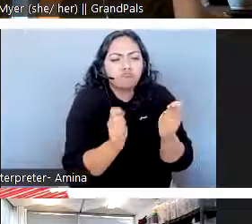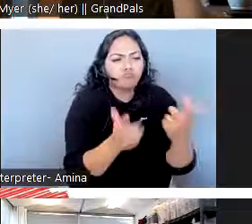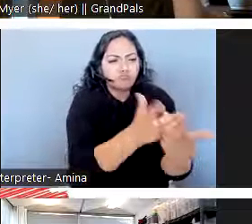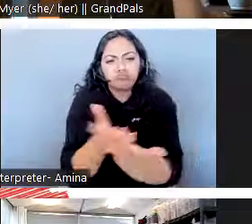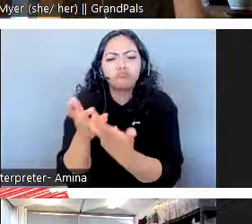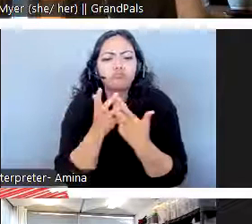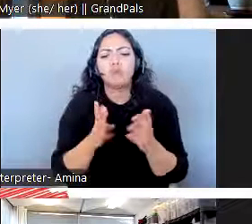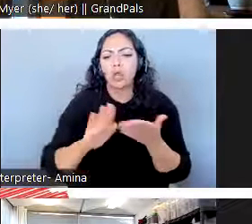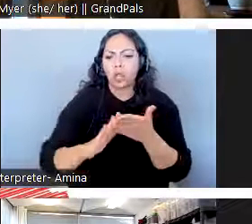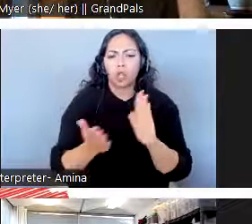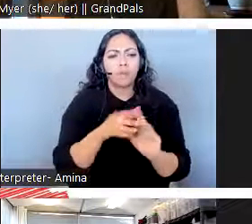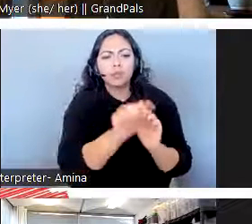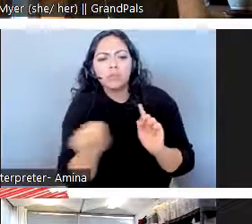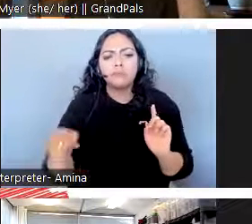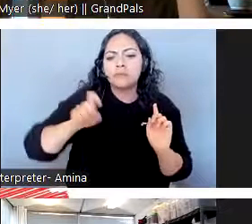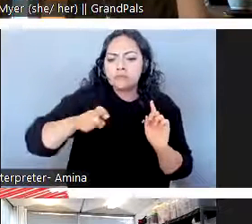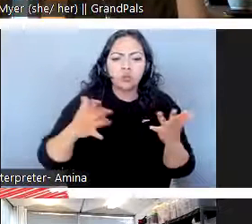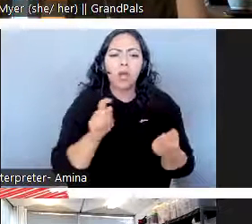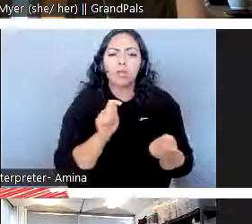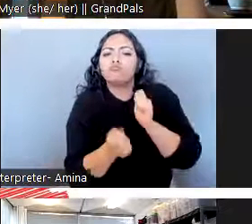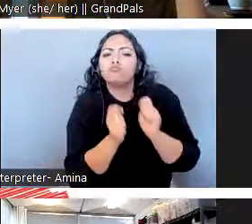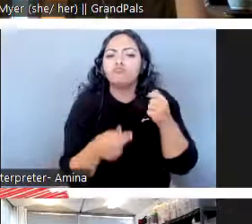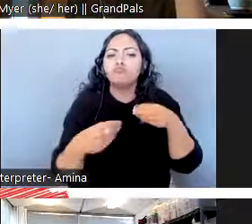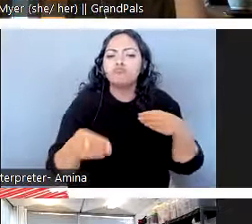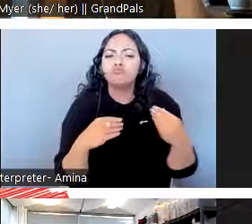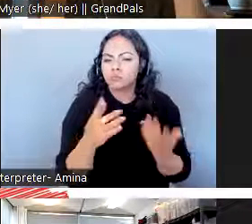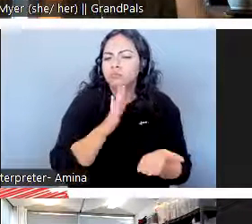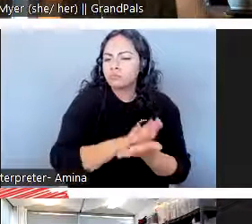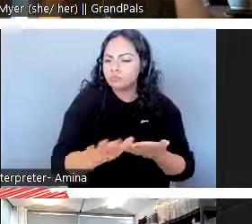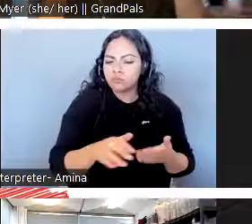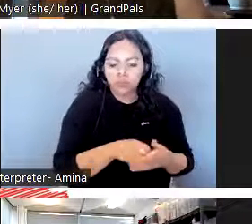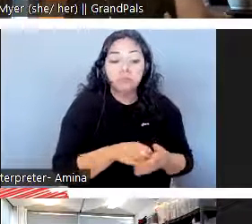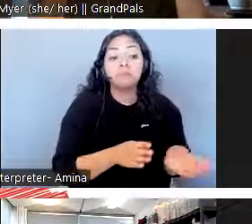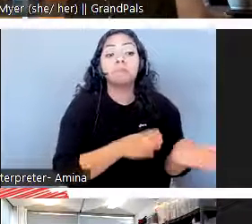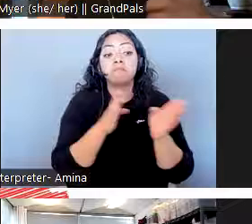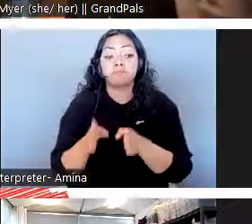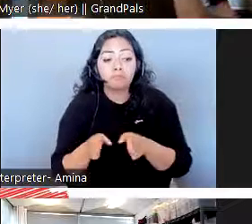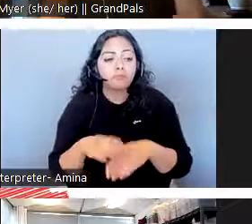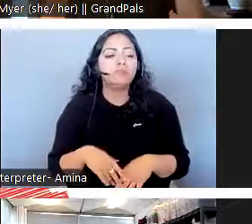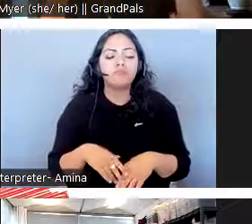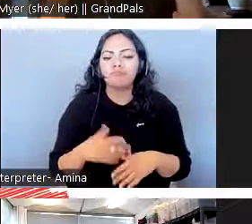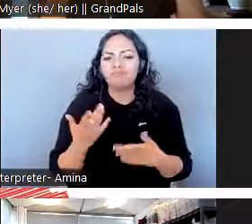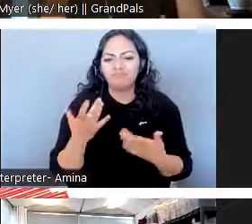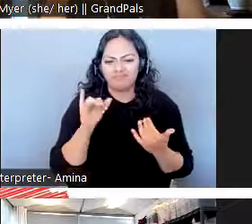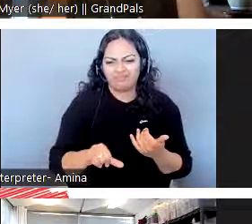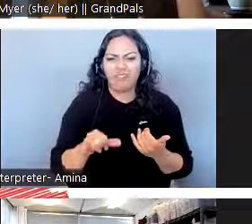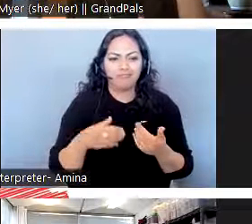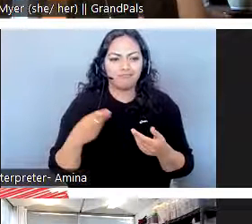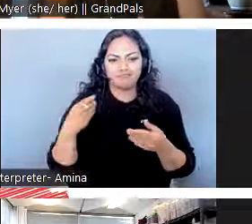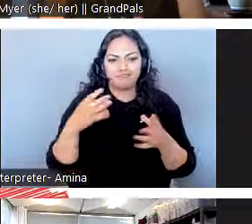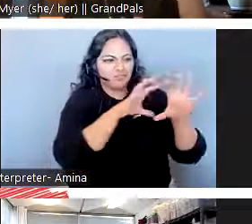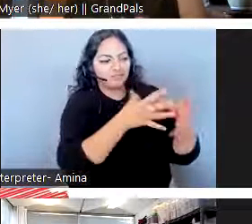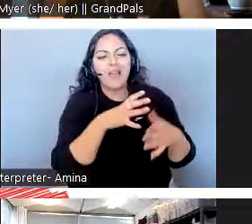to the community's requirements, which is really nice. Another one is that those connections between generations have